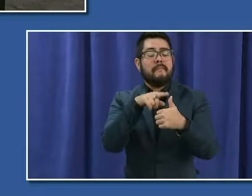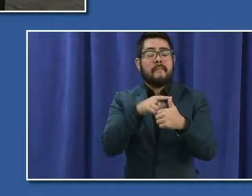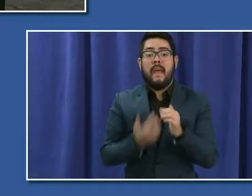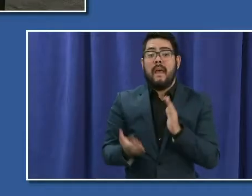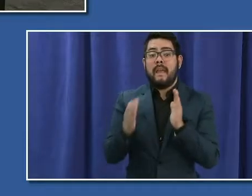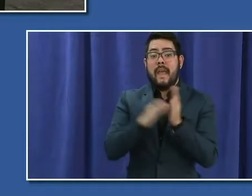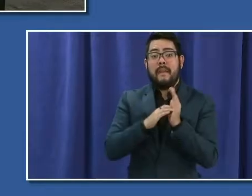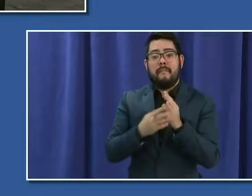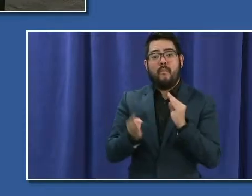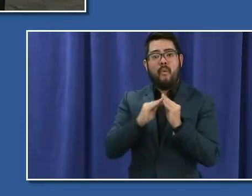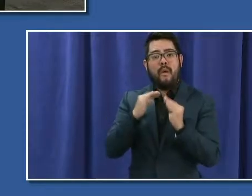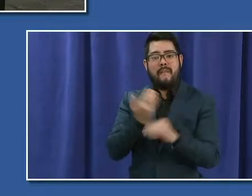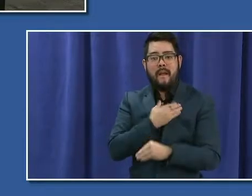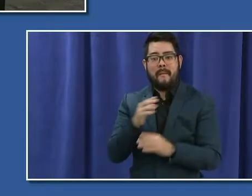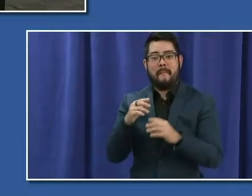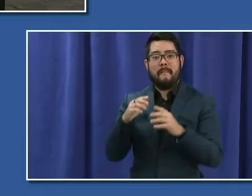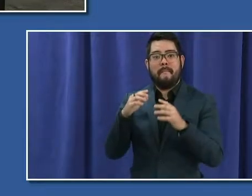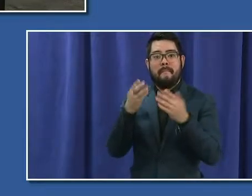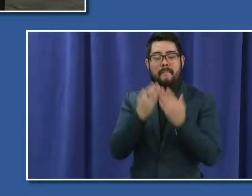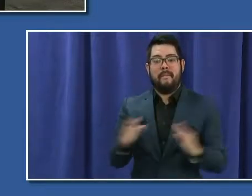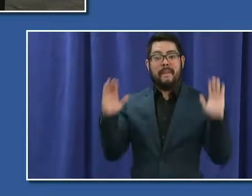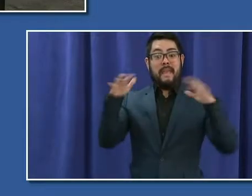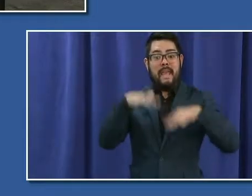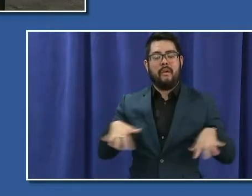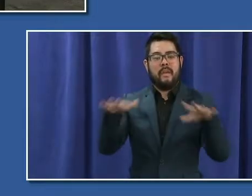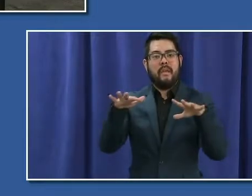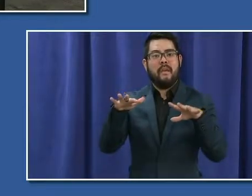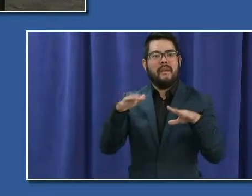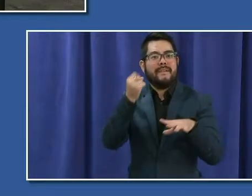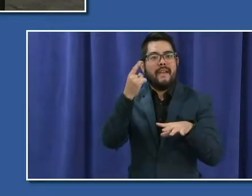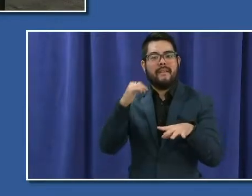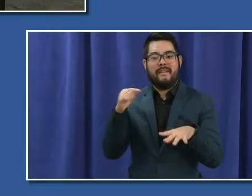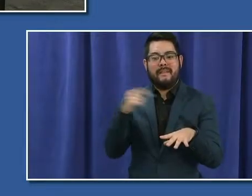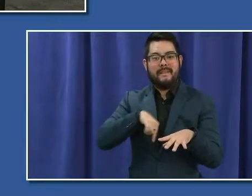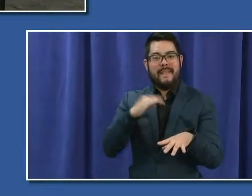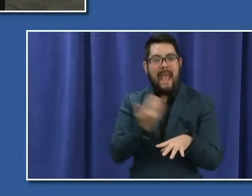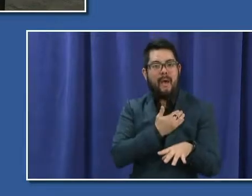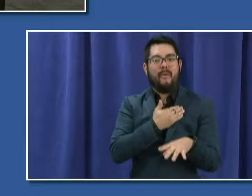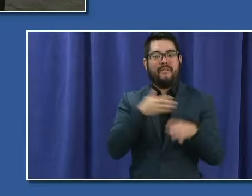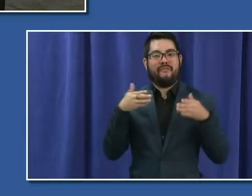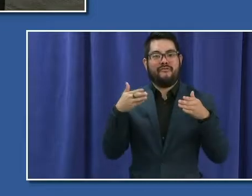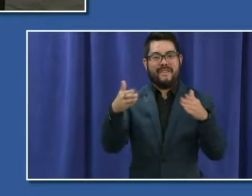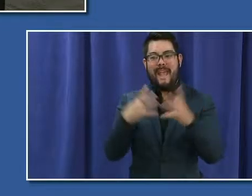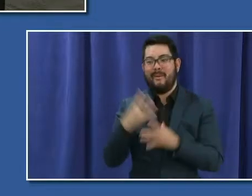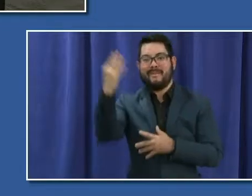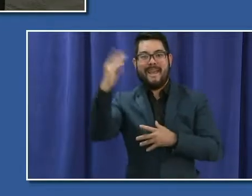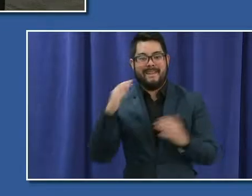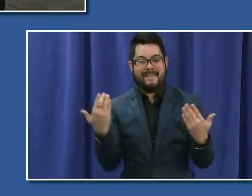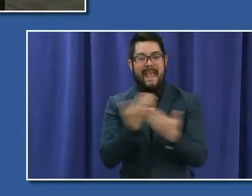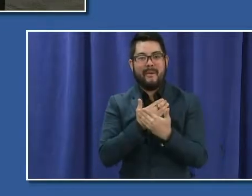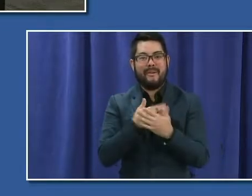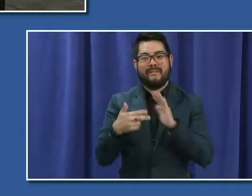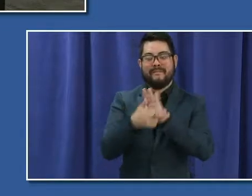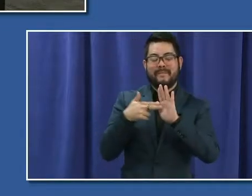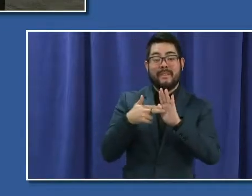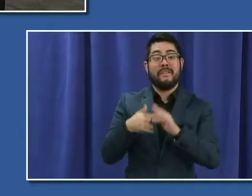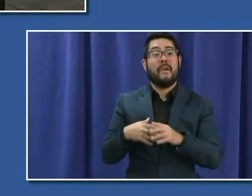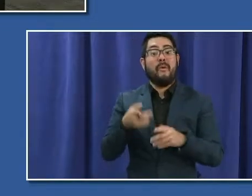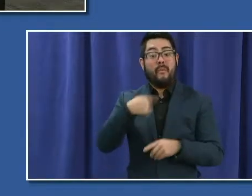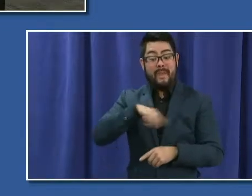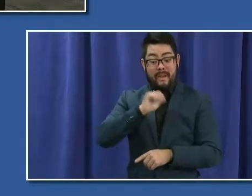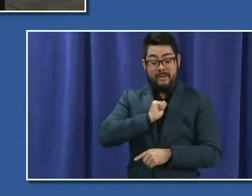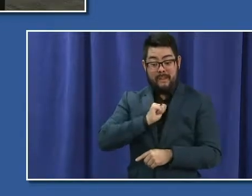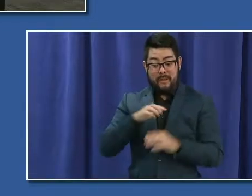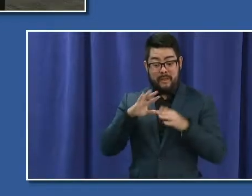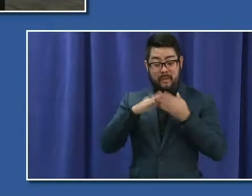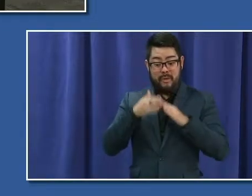more of our public way that we share together, right? This is all, we own the streets, all of us, and we're deciding together as a community to use them in ways